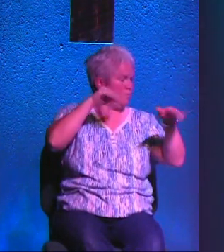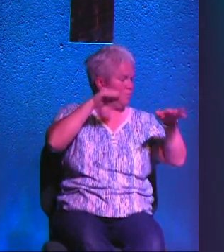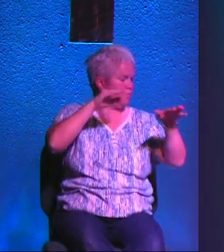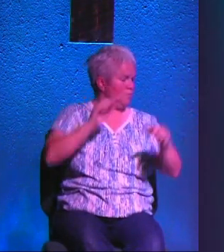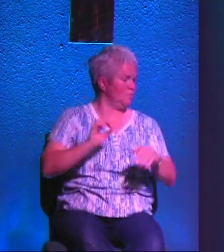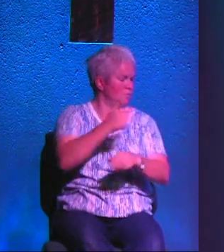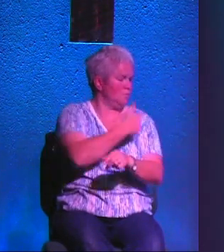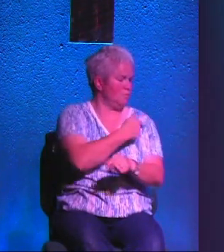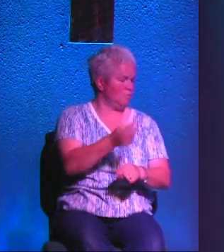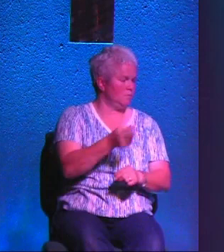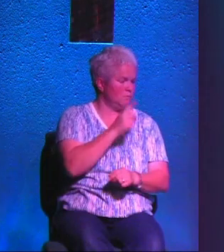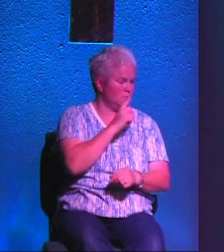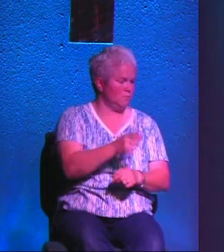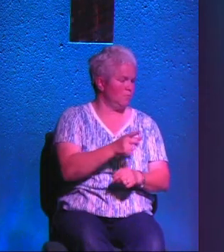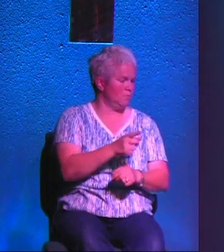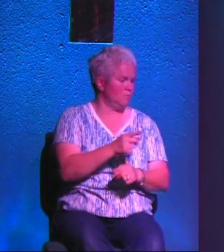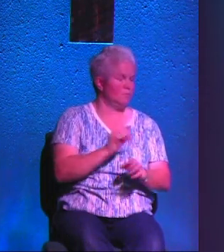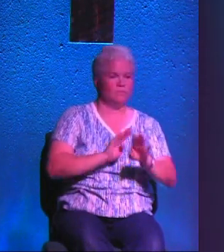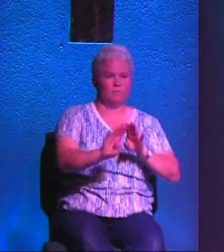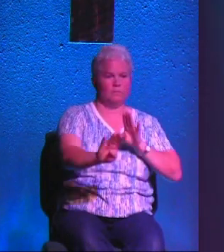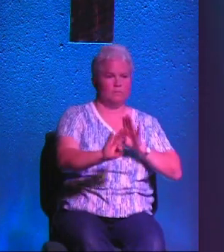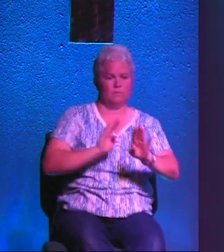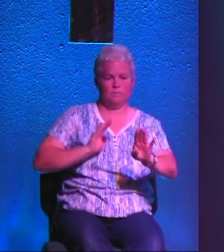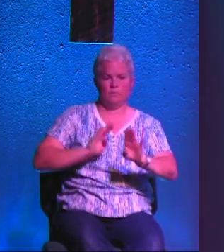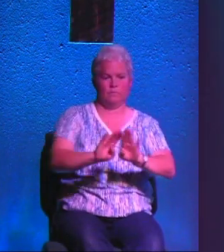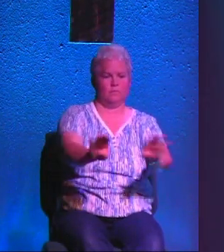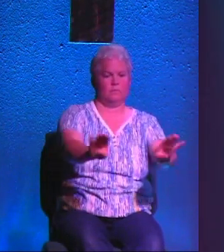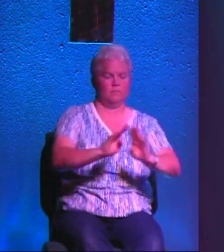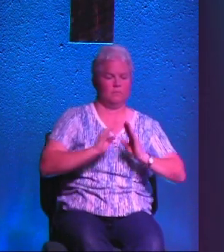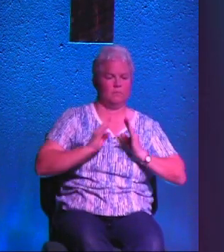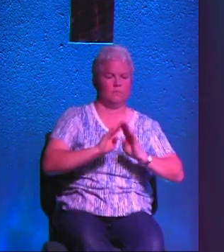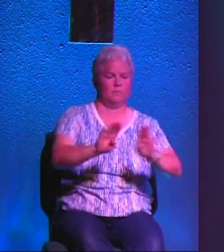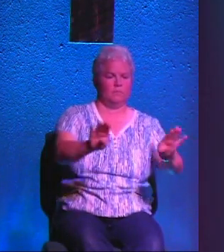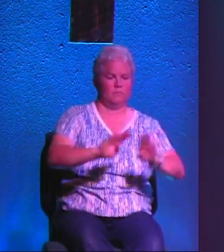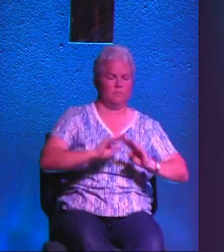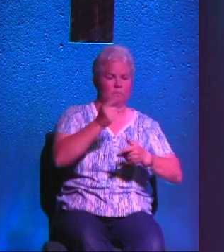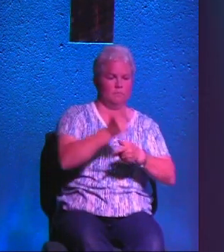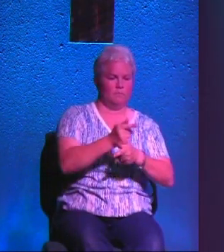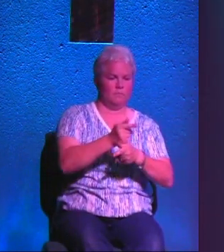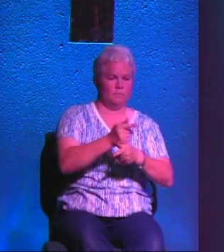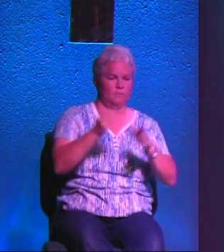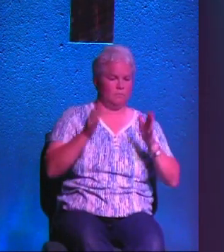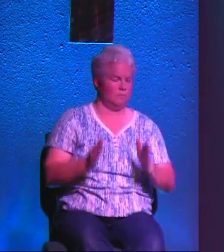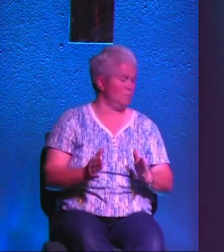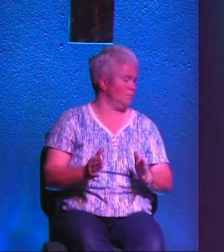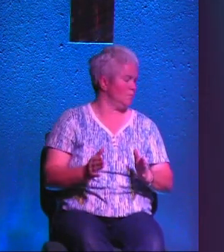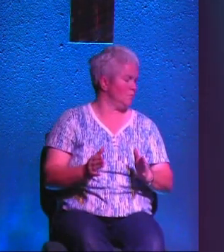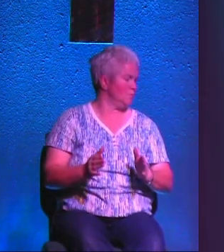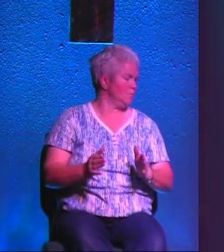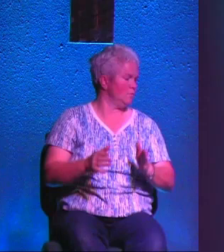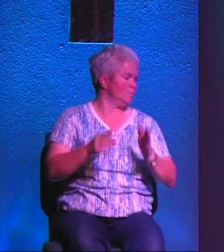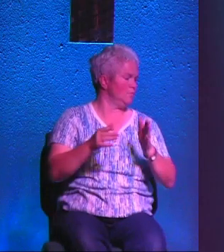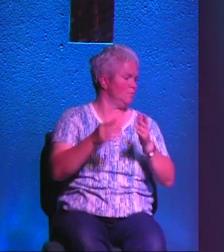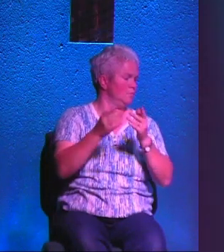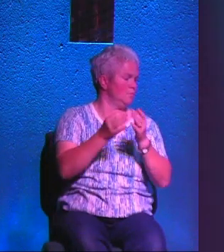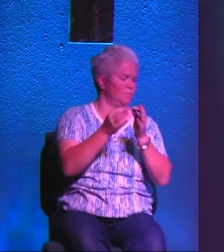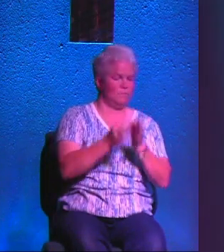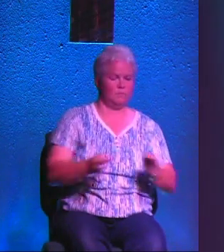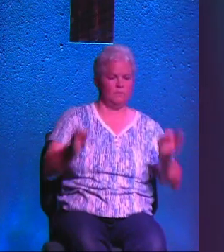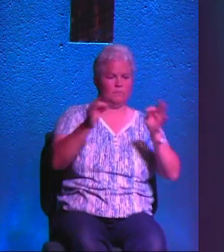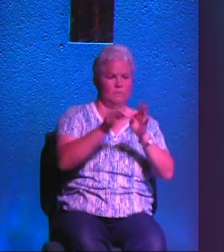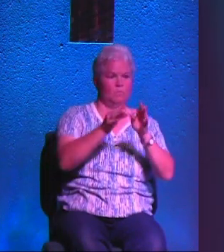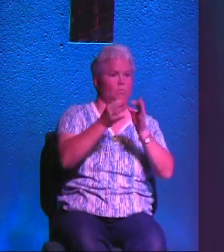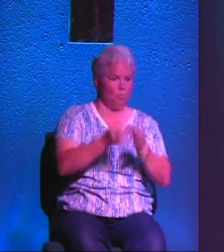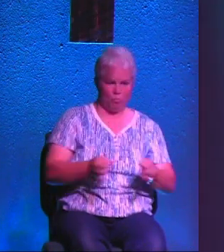do remember, we talked about being a gatekeeper of your own faith and why that is so